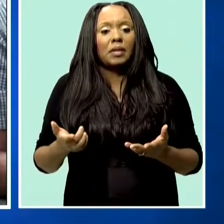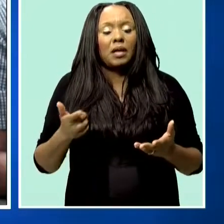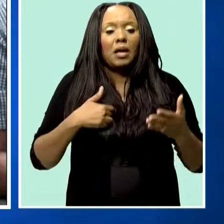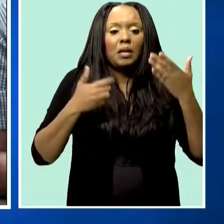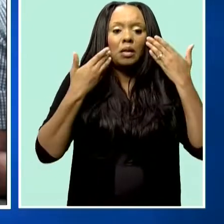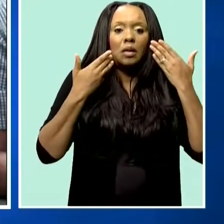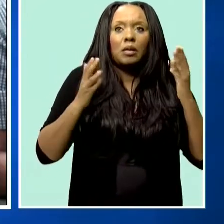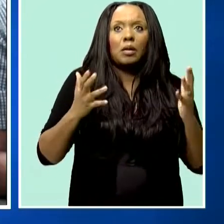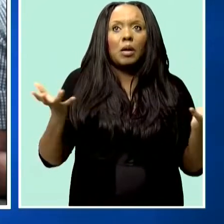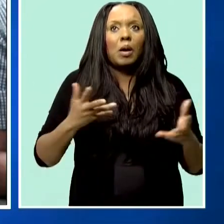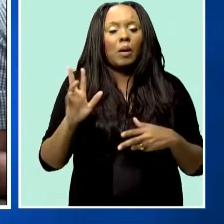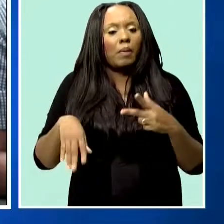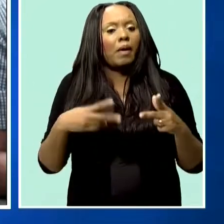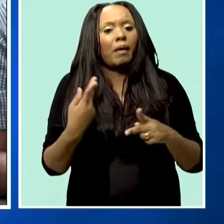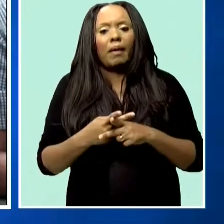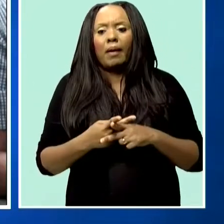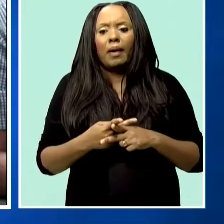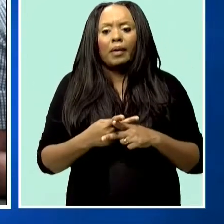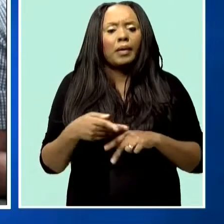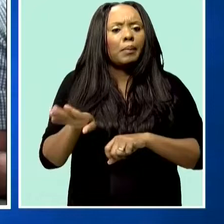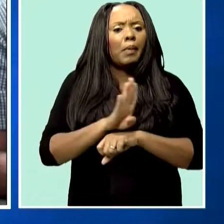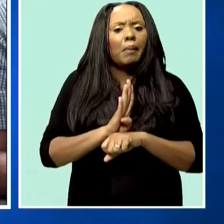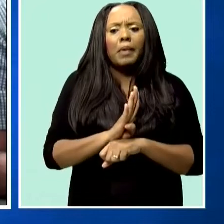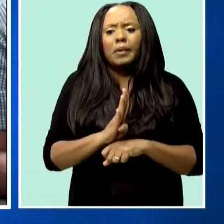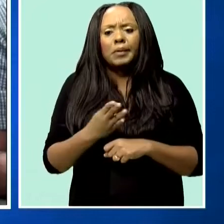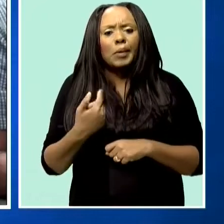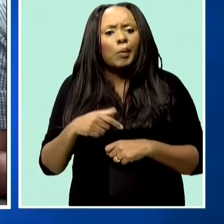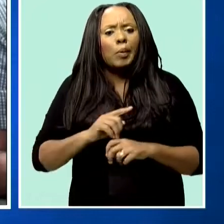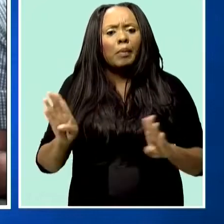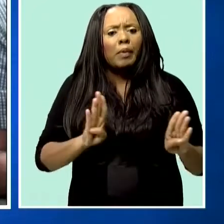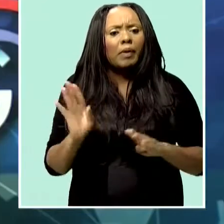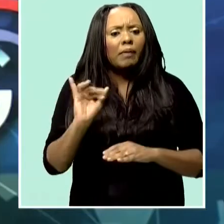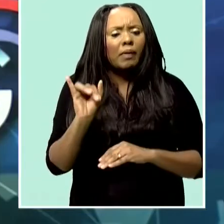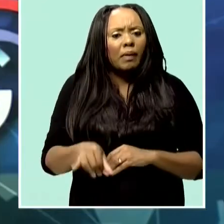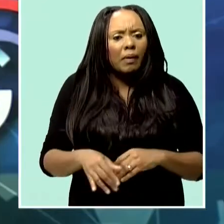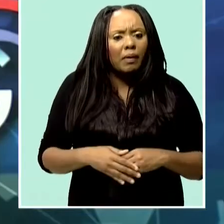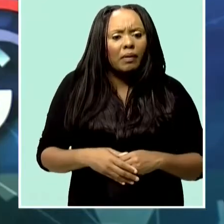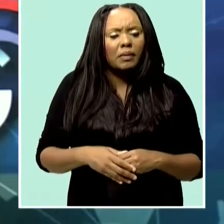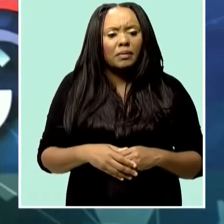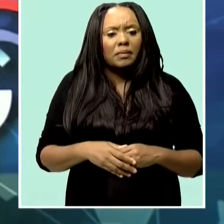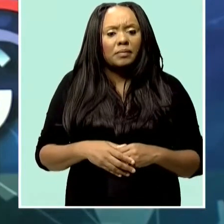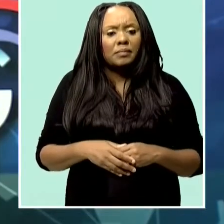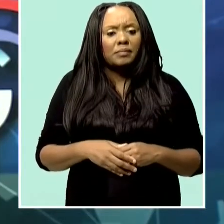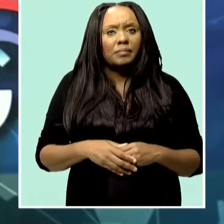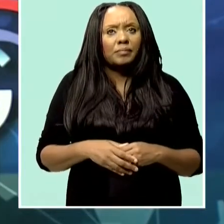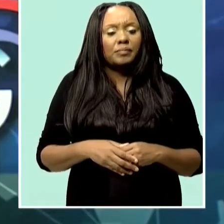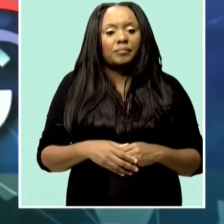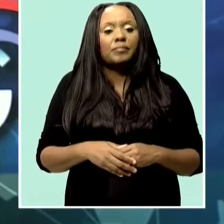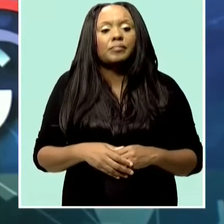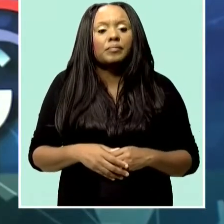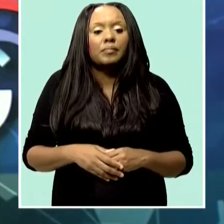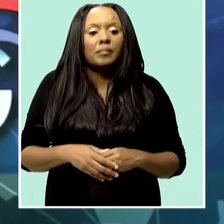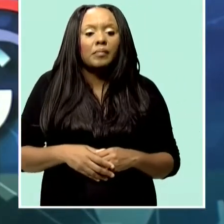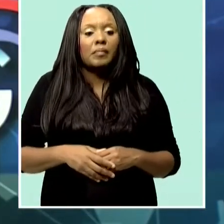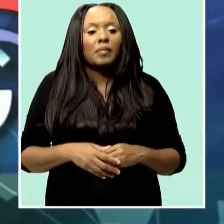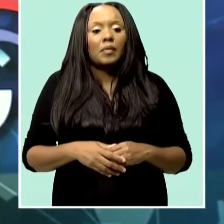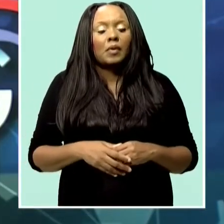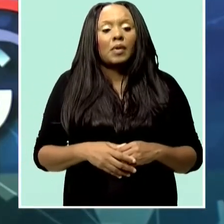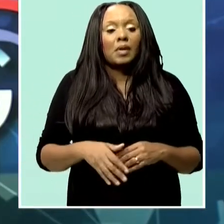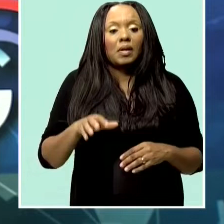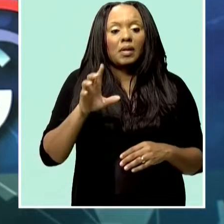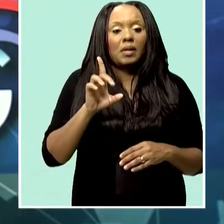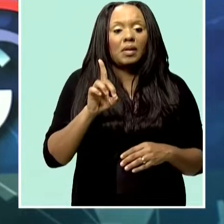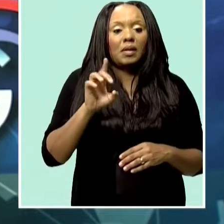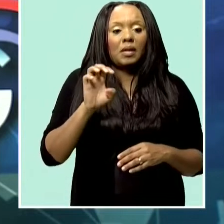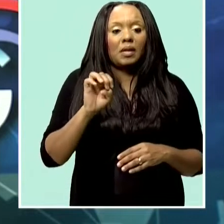of society we are in when that is the way we treat people, period. One area of Deacons Farm, which was